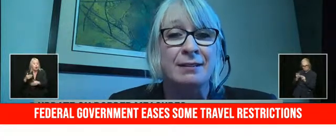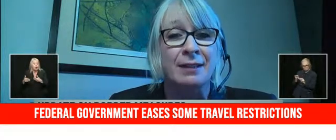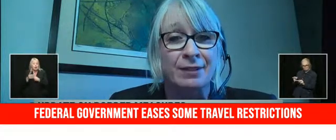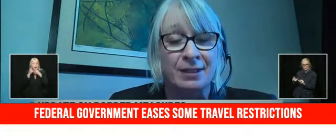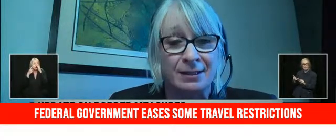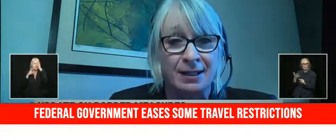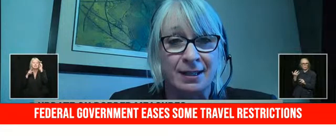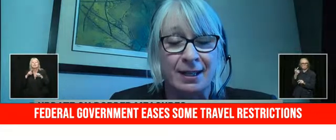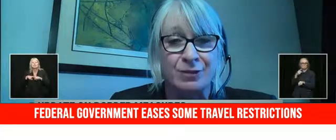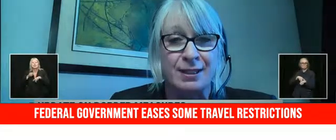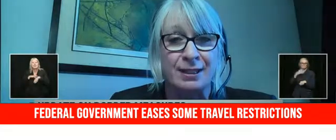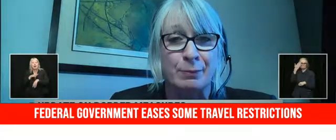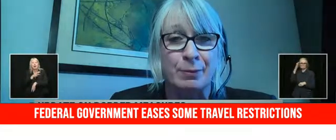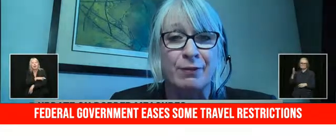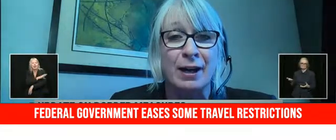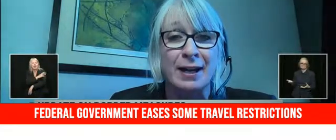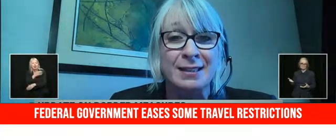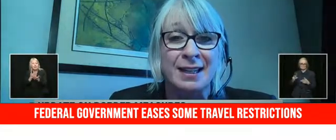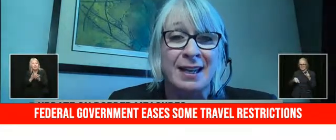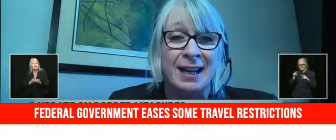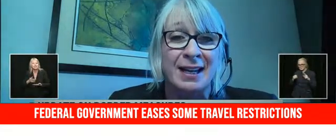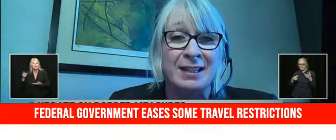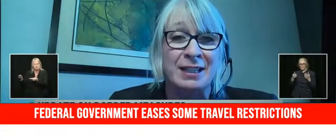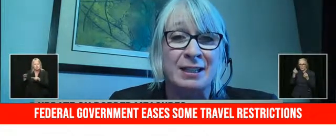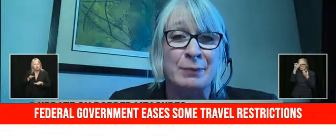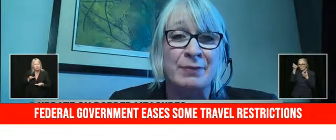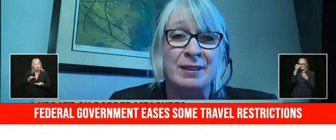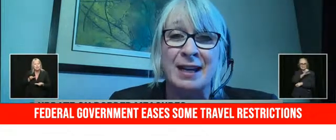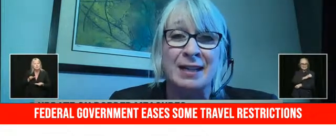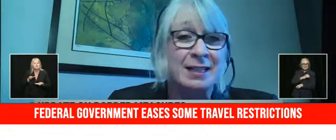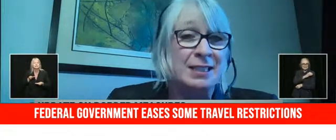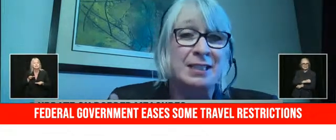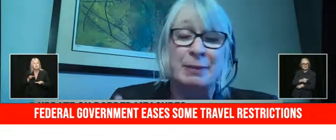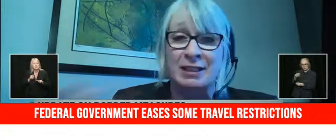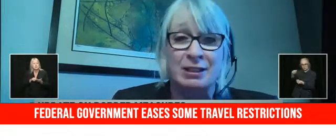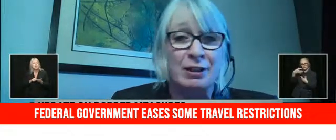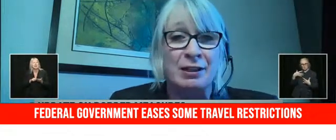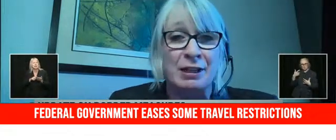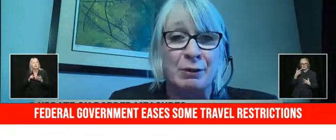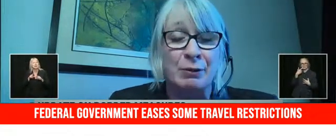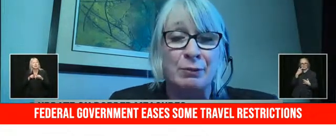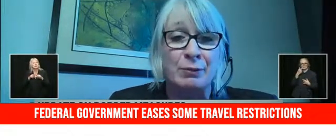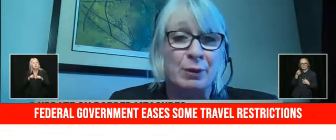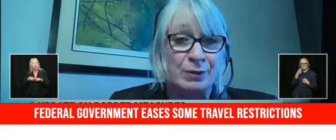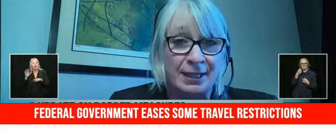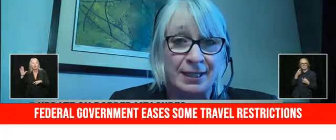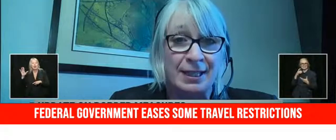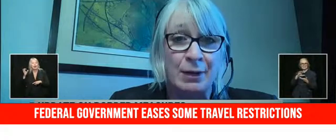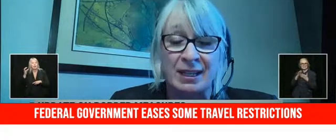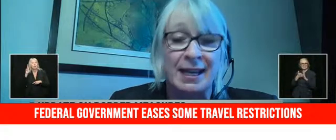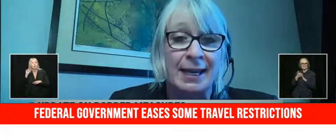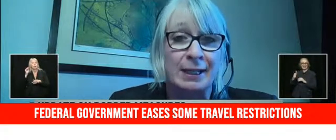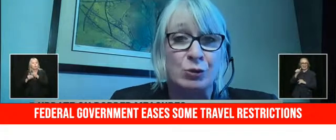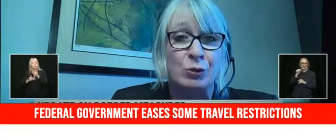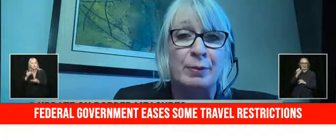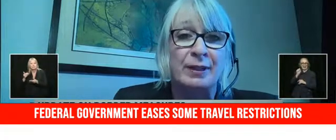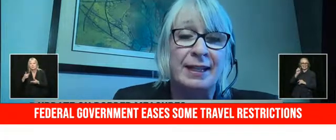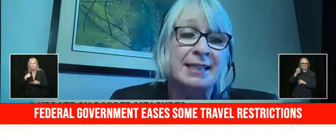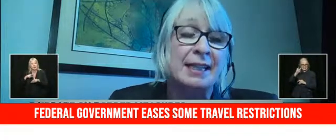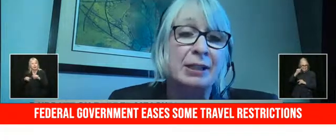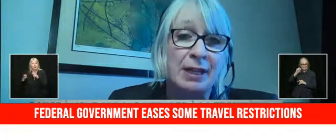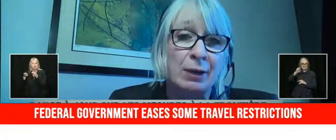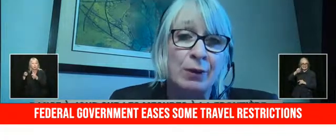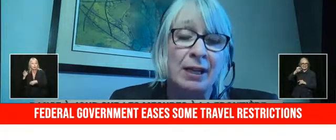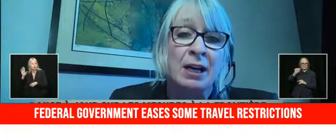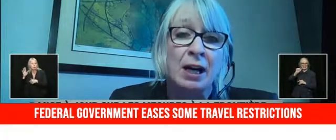on the clinical evidence that AstraZeneca provides, and that is dependent on their own process that we can't control. But I